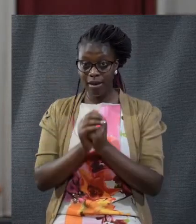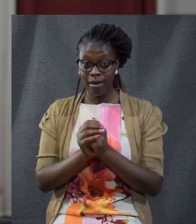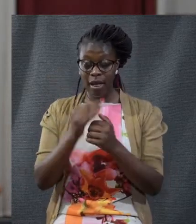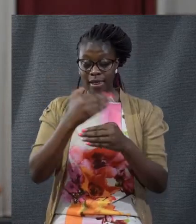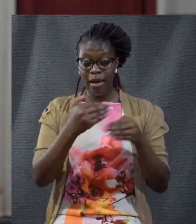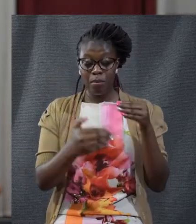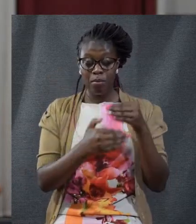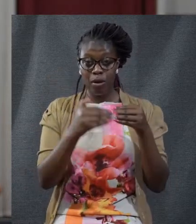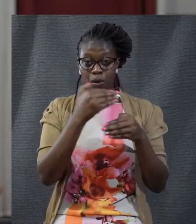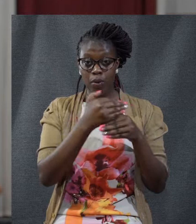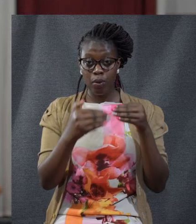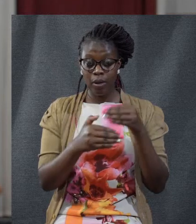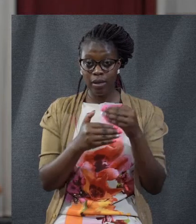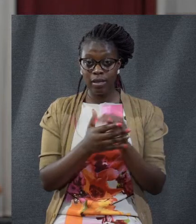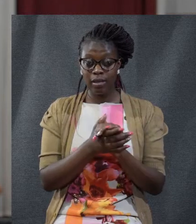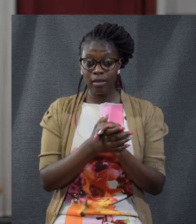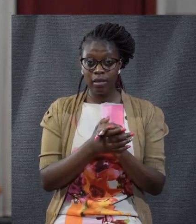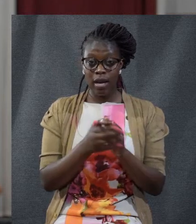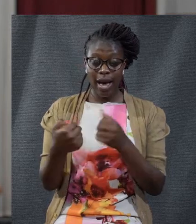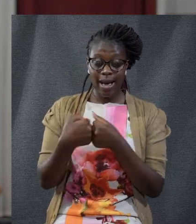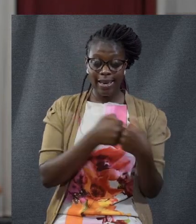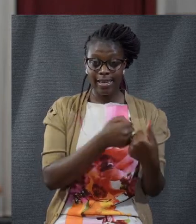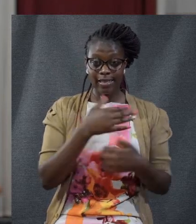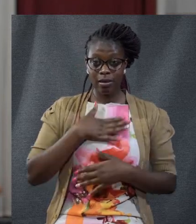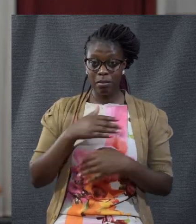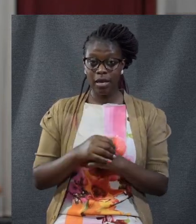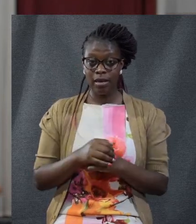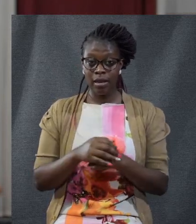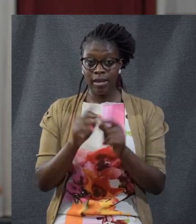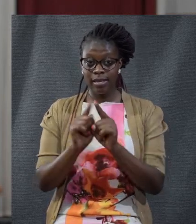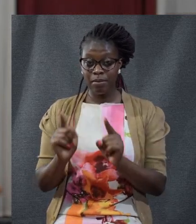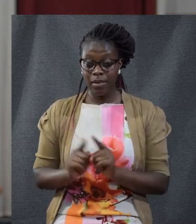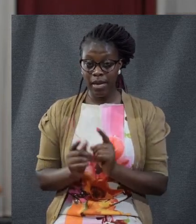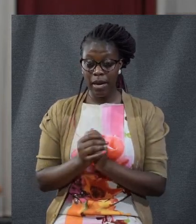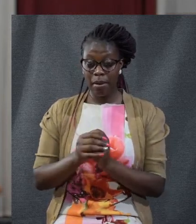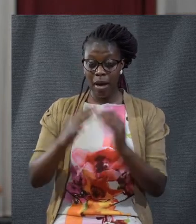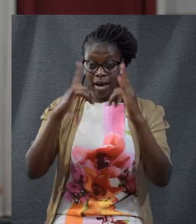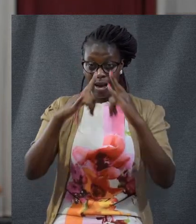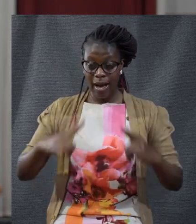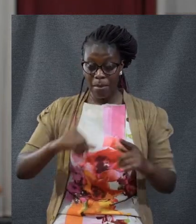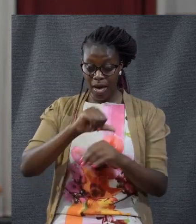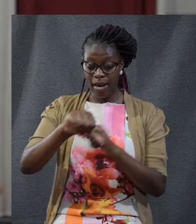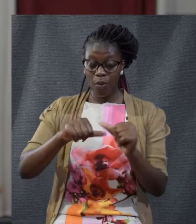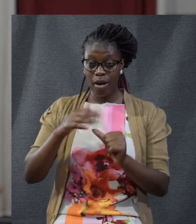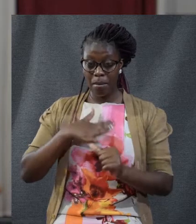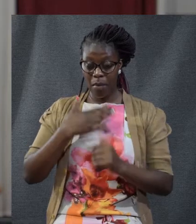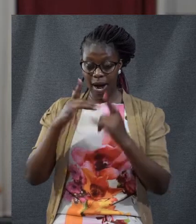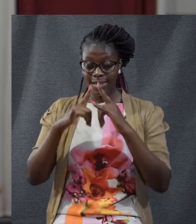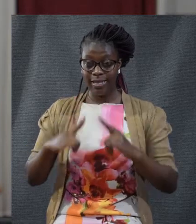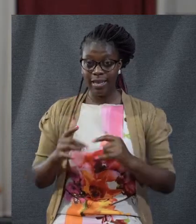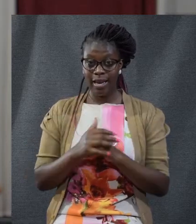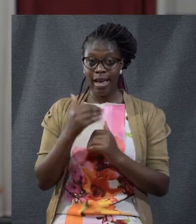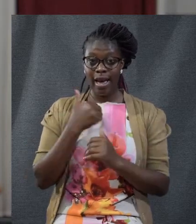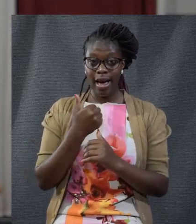build a siege ramp against me and encamp around my tent. He has alienated